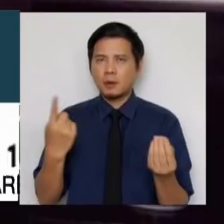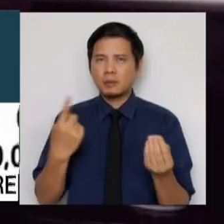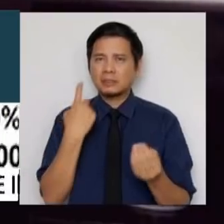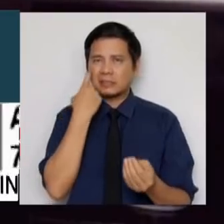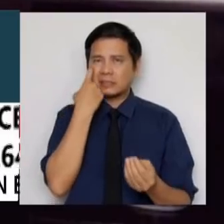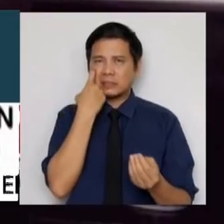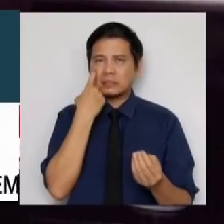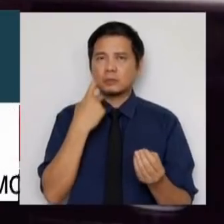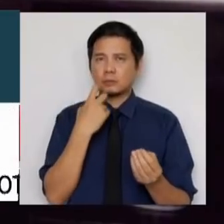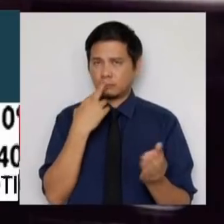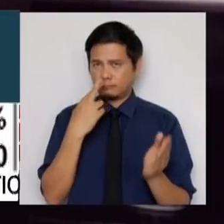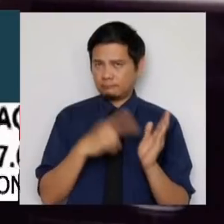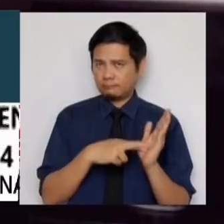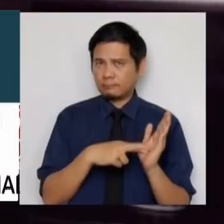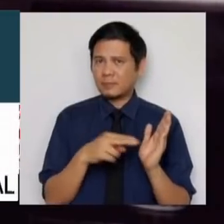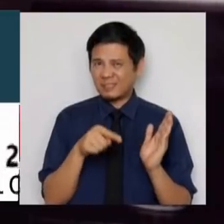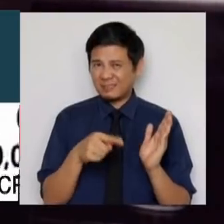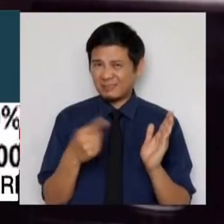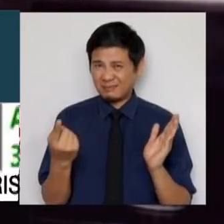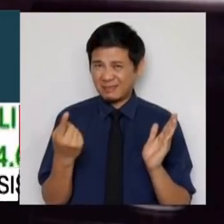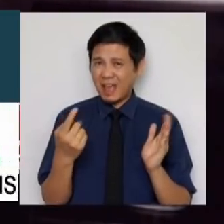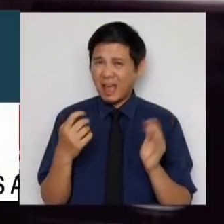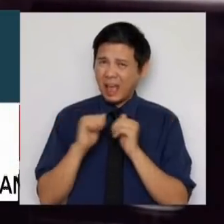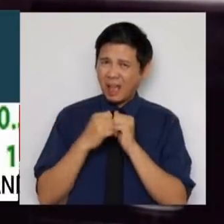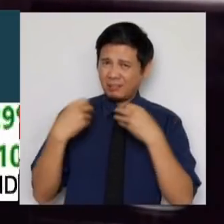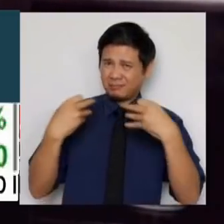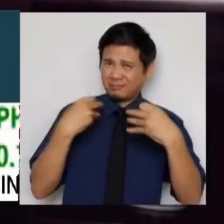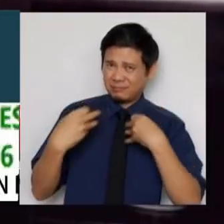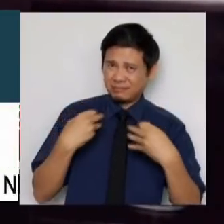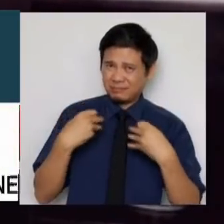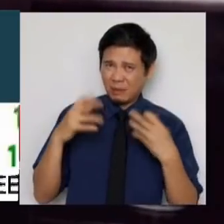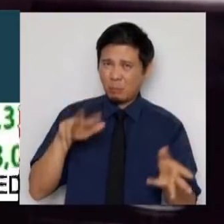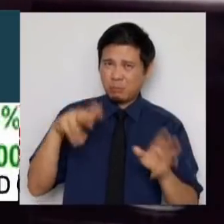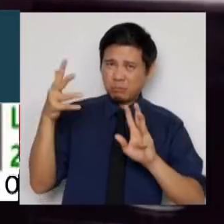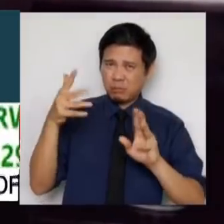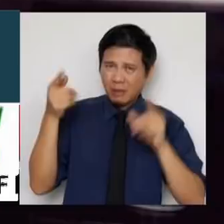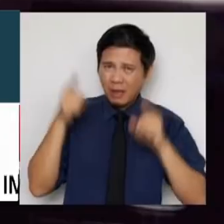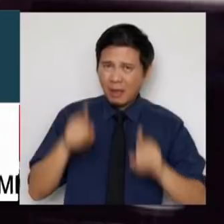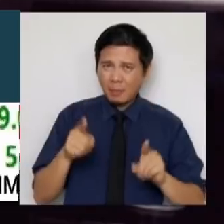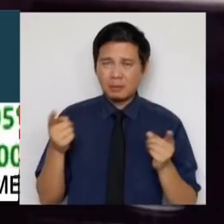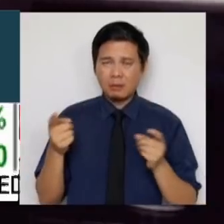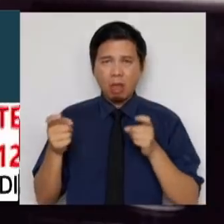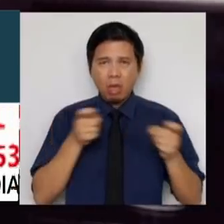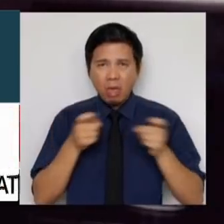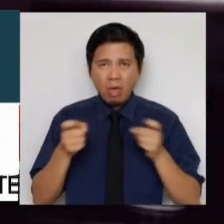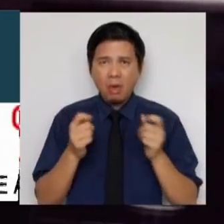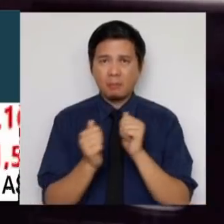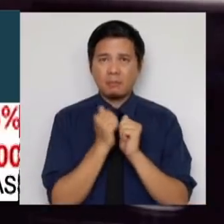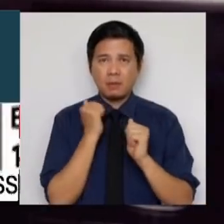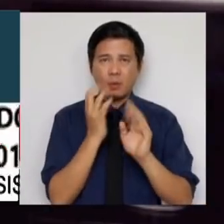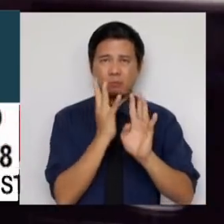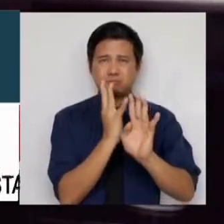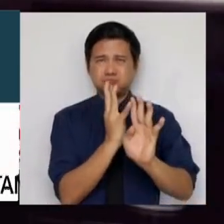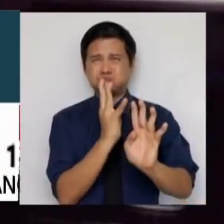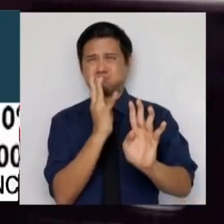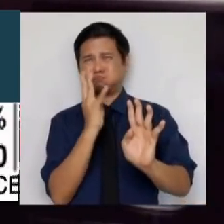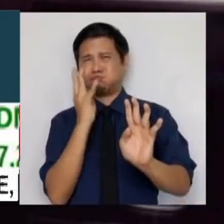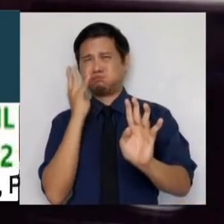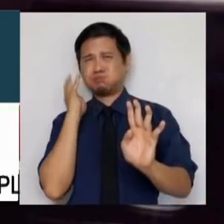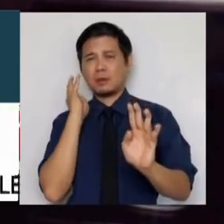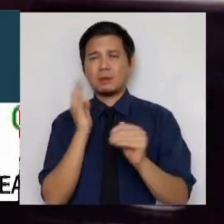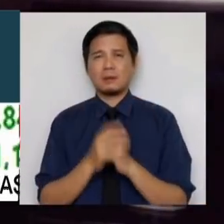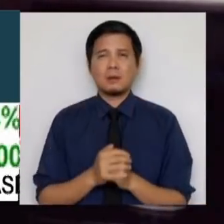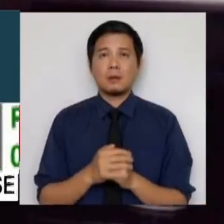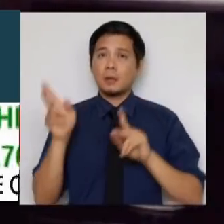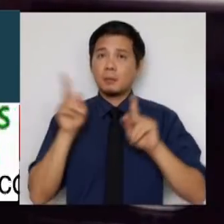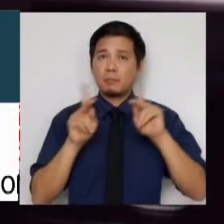How would you explain the mismanagement that happened there? The queue, the lines were so long, people